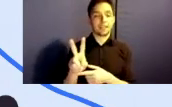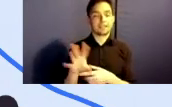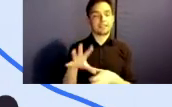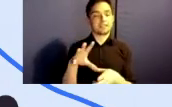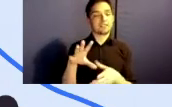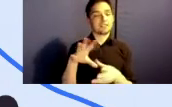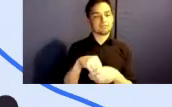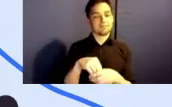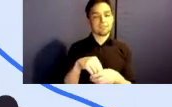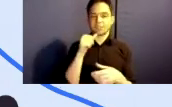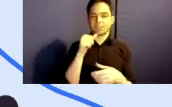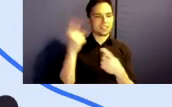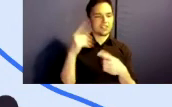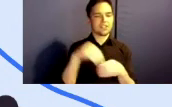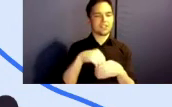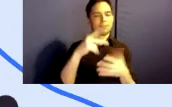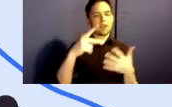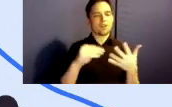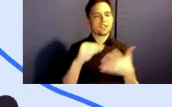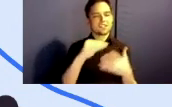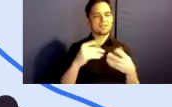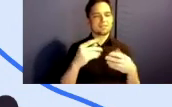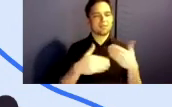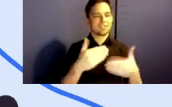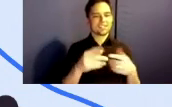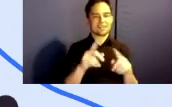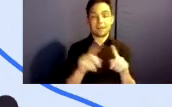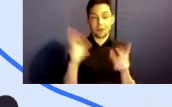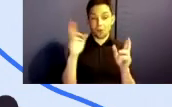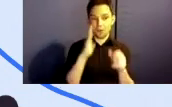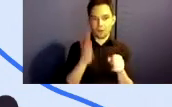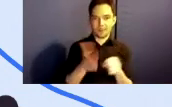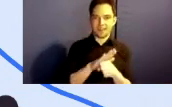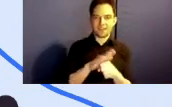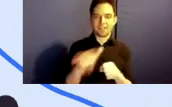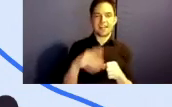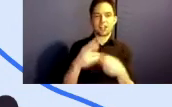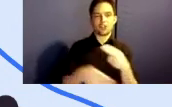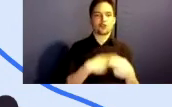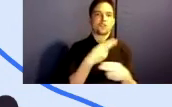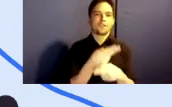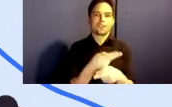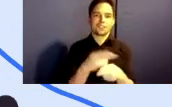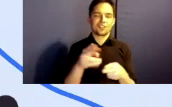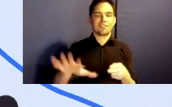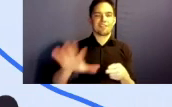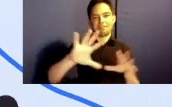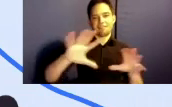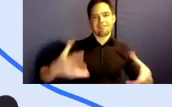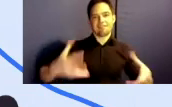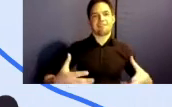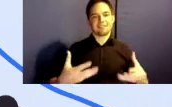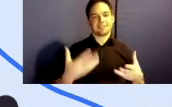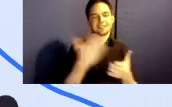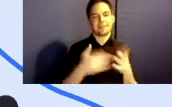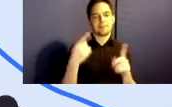the prioritization process, but will hopefully just be covered in this kind of universal at some point. So that to me suggests that